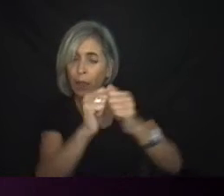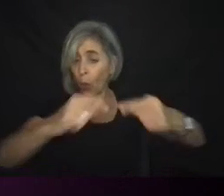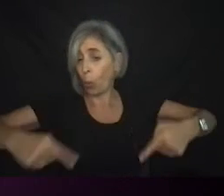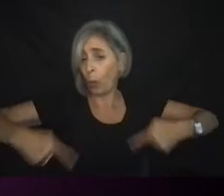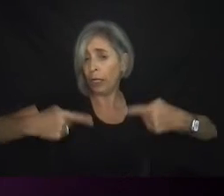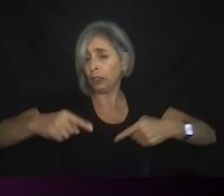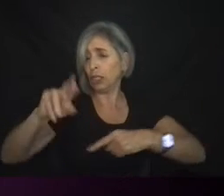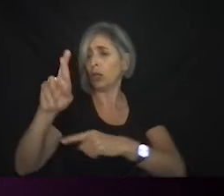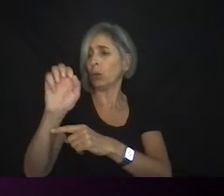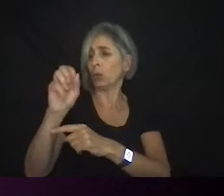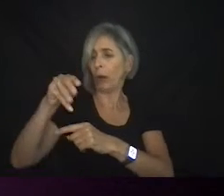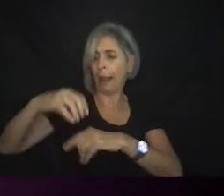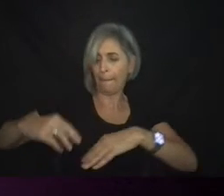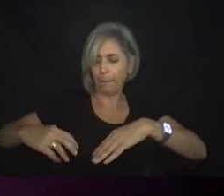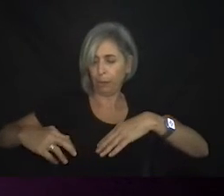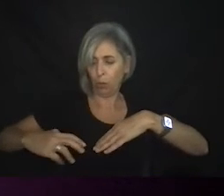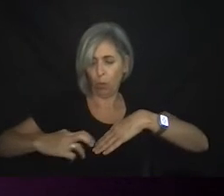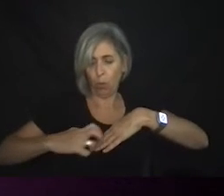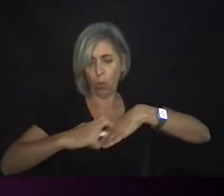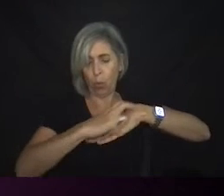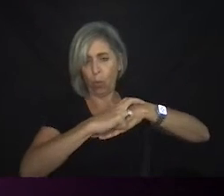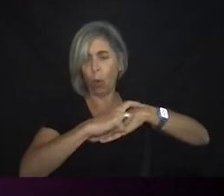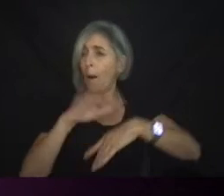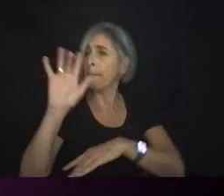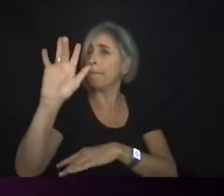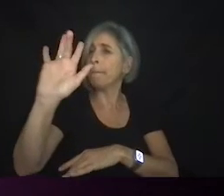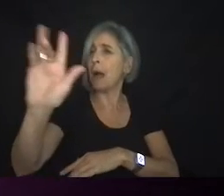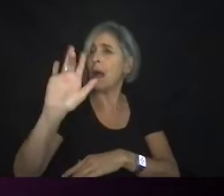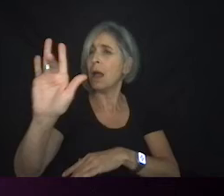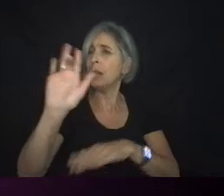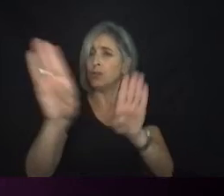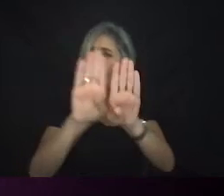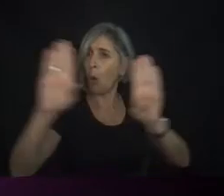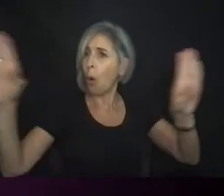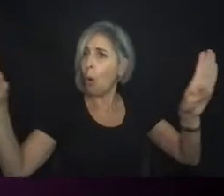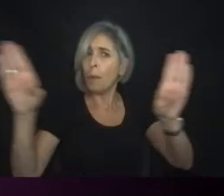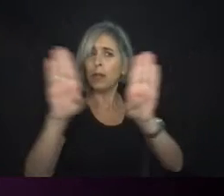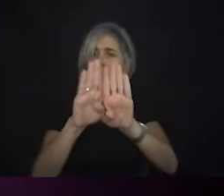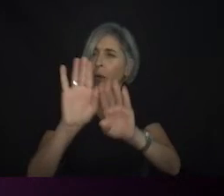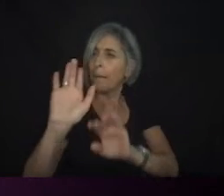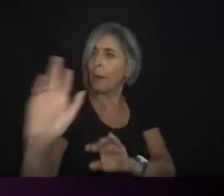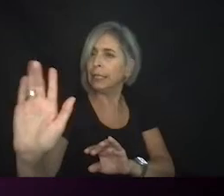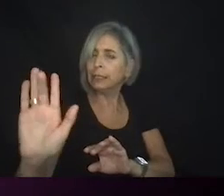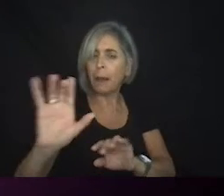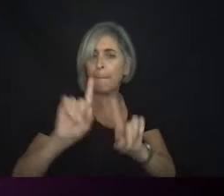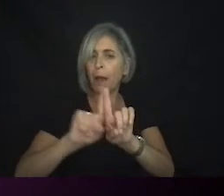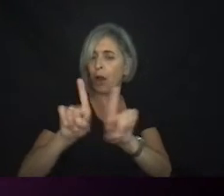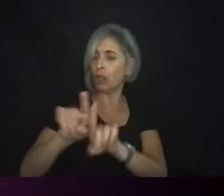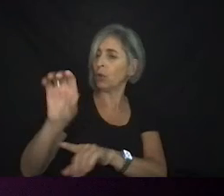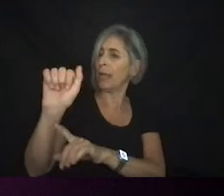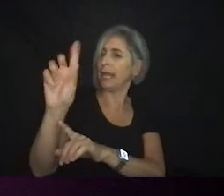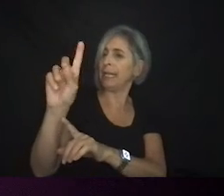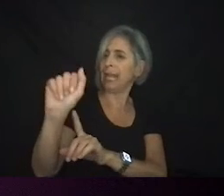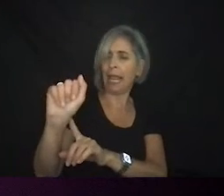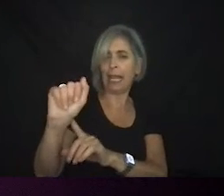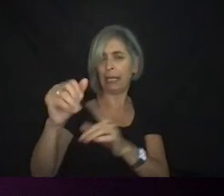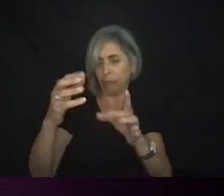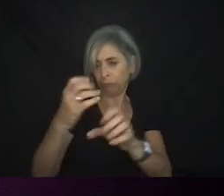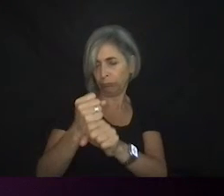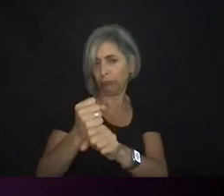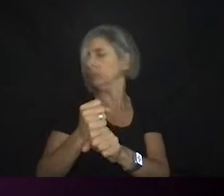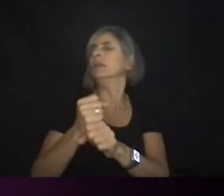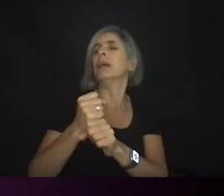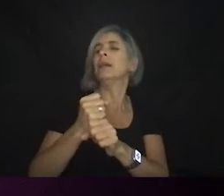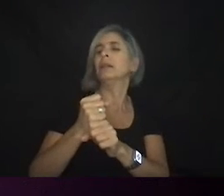wheelchair ramps and like the buttons that you push to automatically open doors. But the ADA also provides